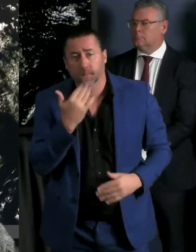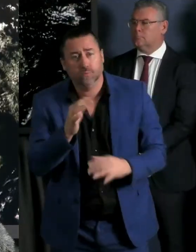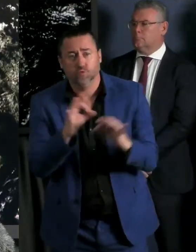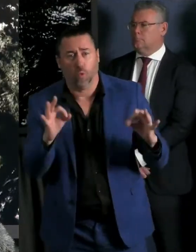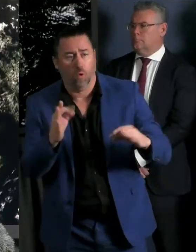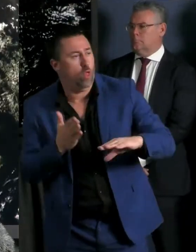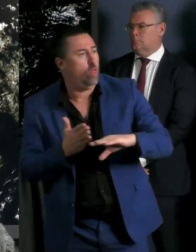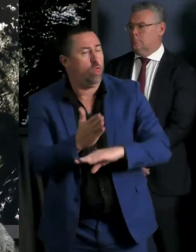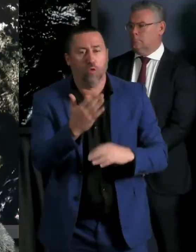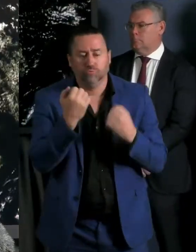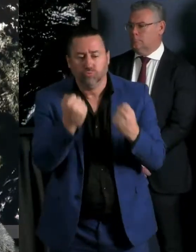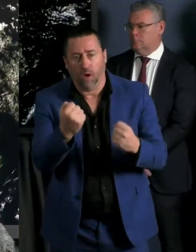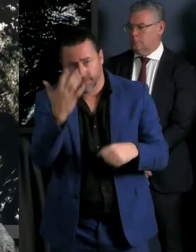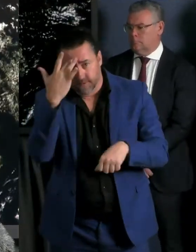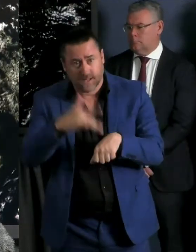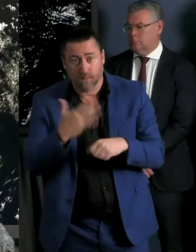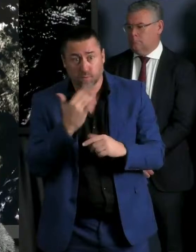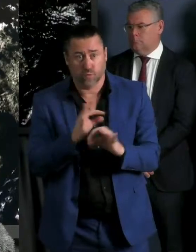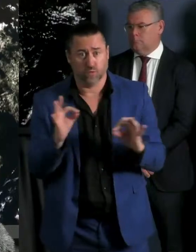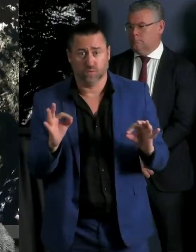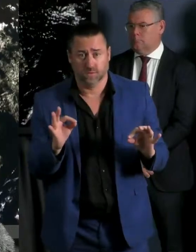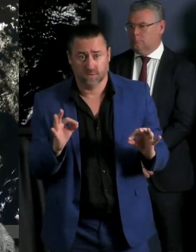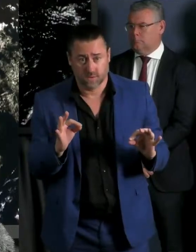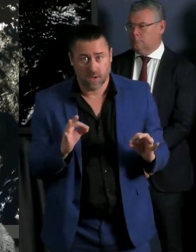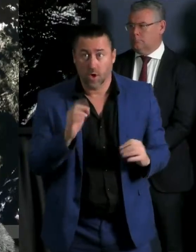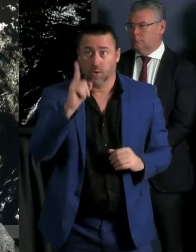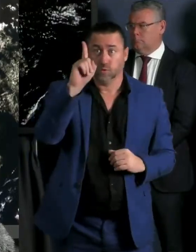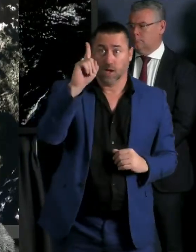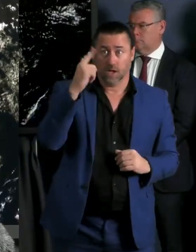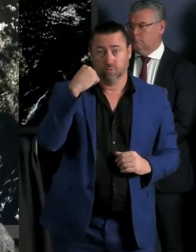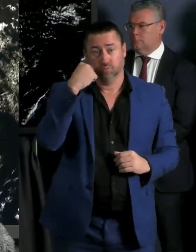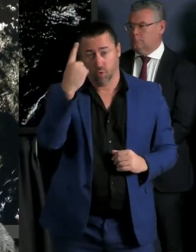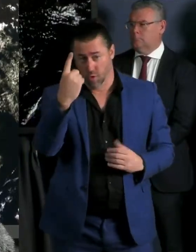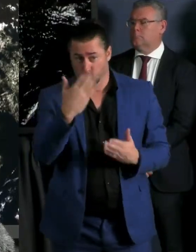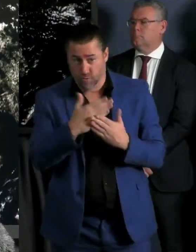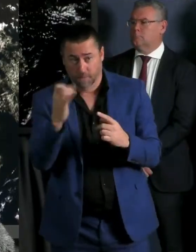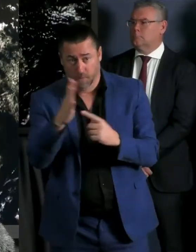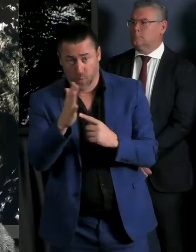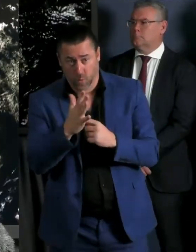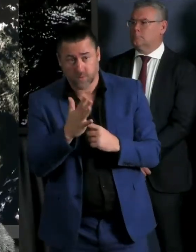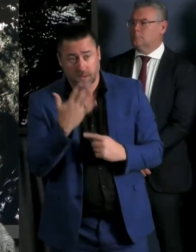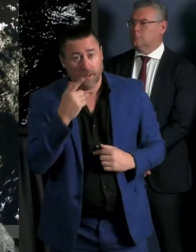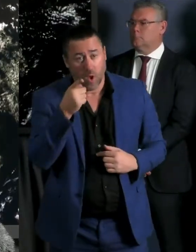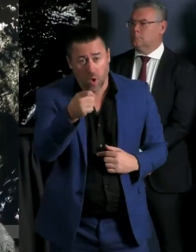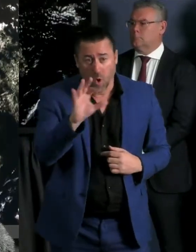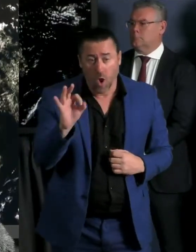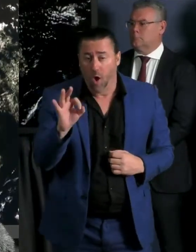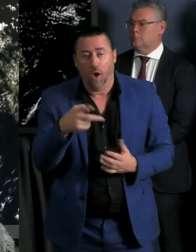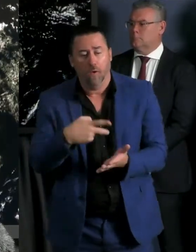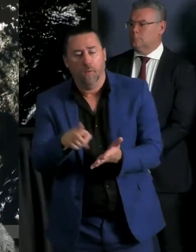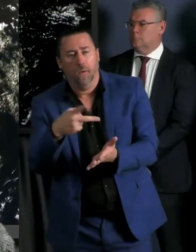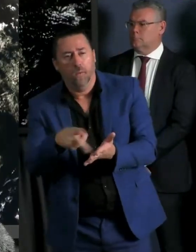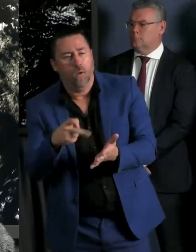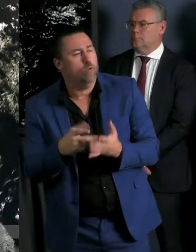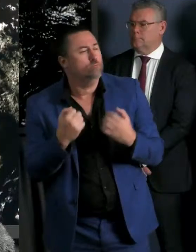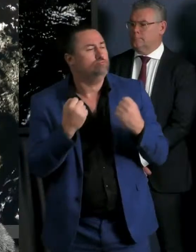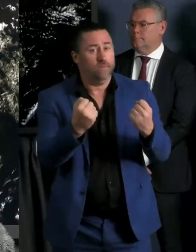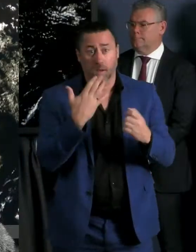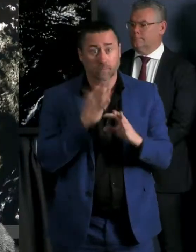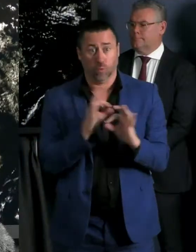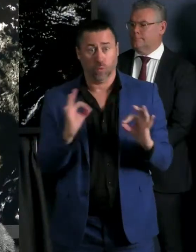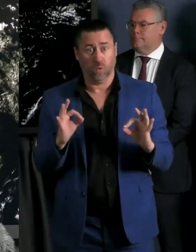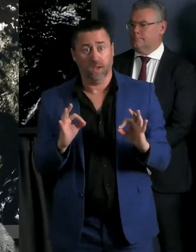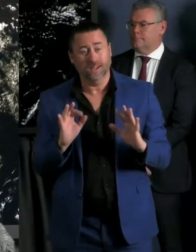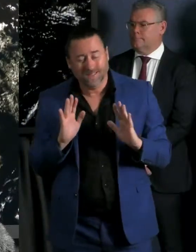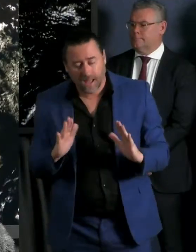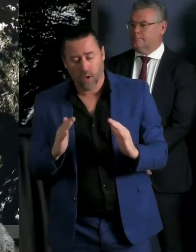next 24 hours will be critical, so we do want to minimise the movement both on foot and on road in those areas.